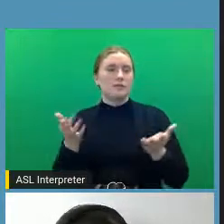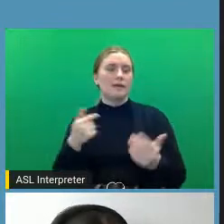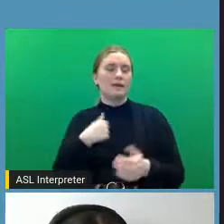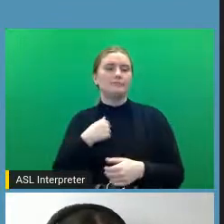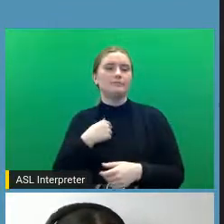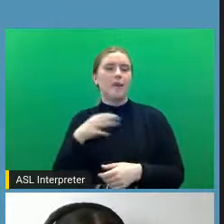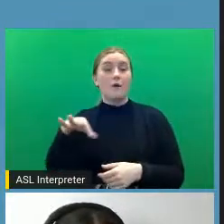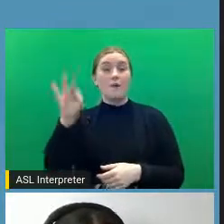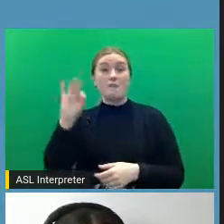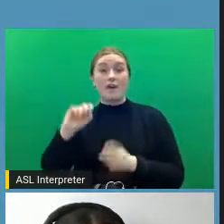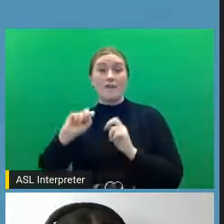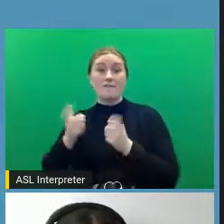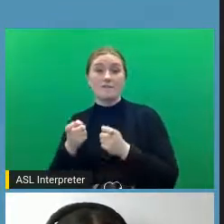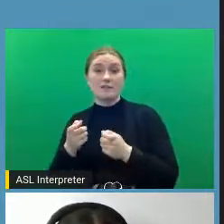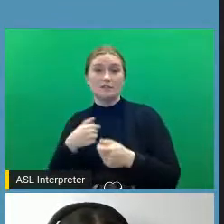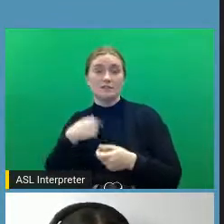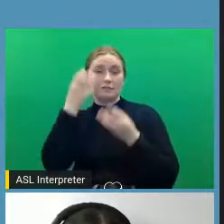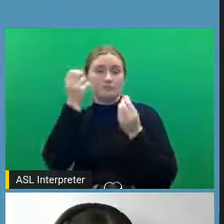share slides out.